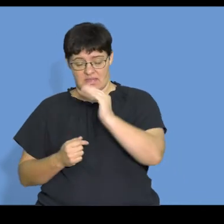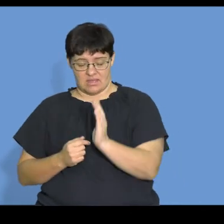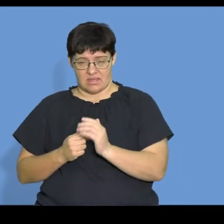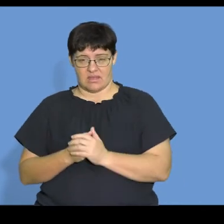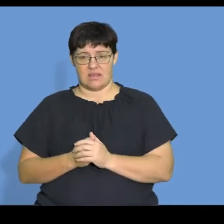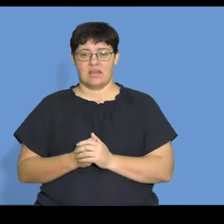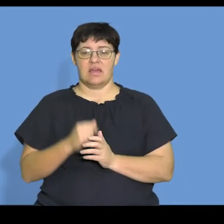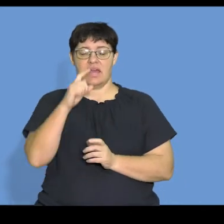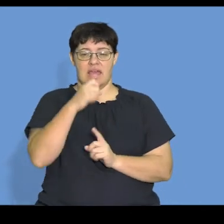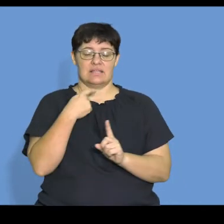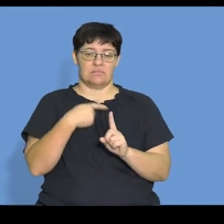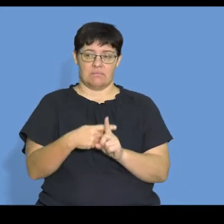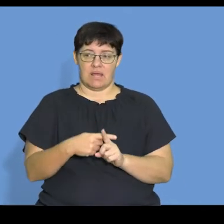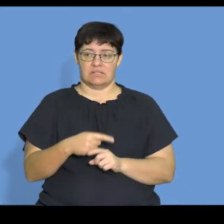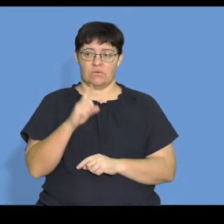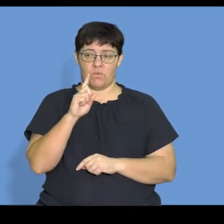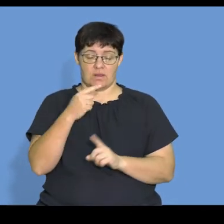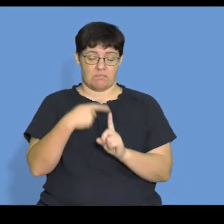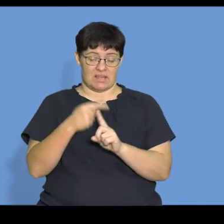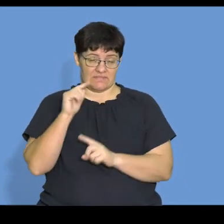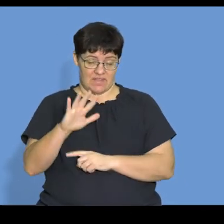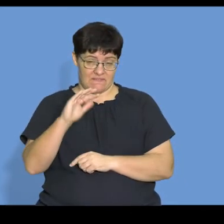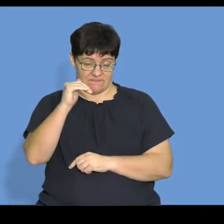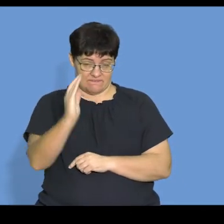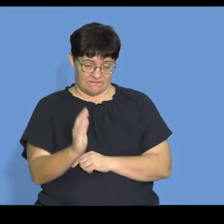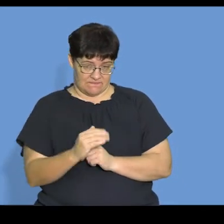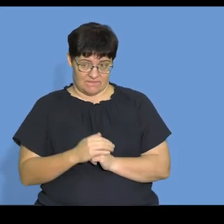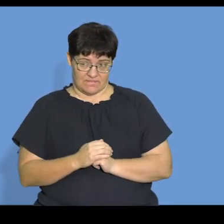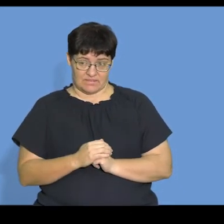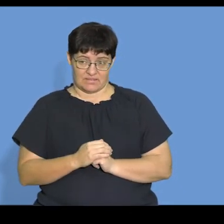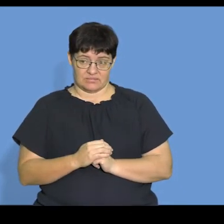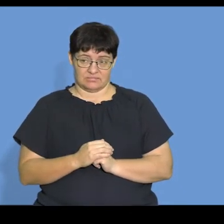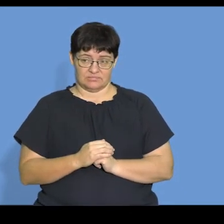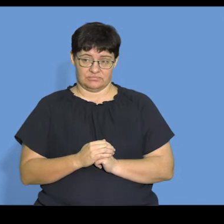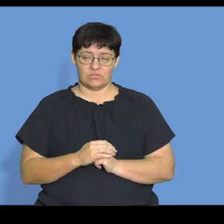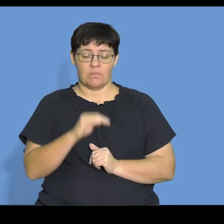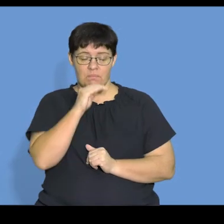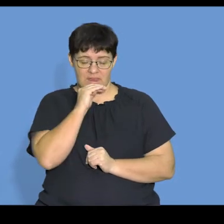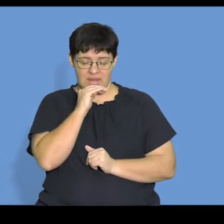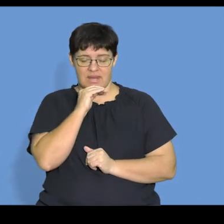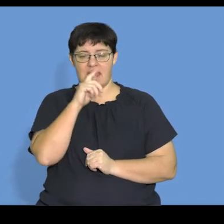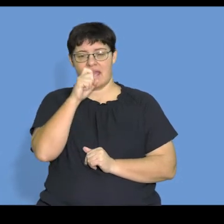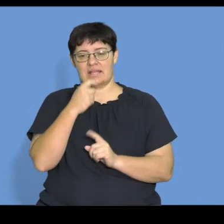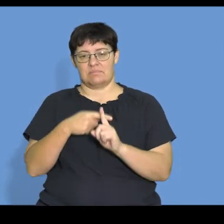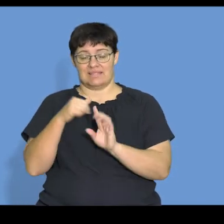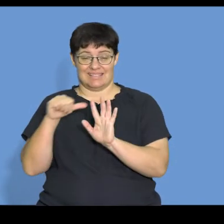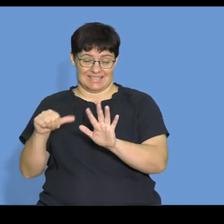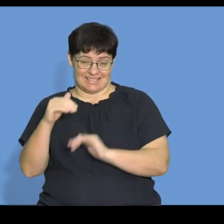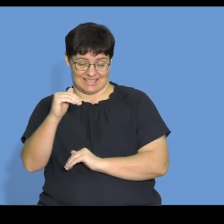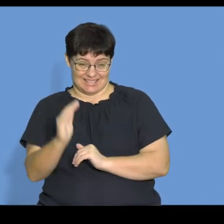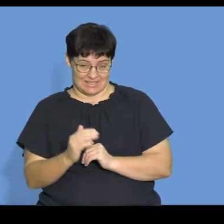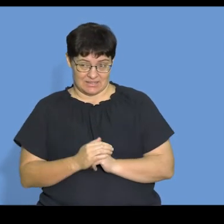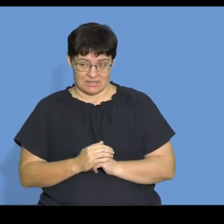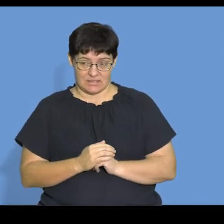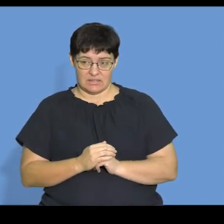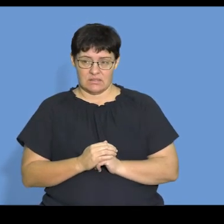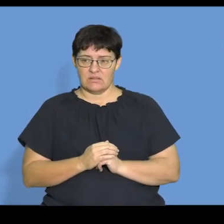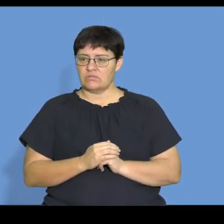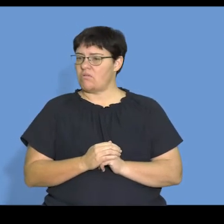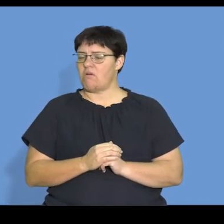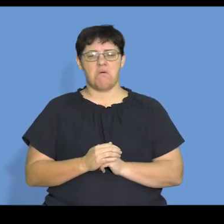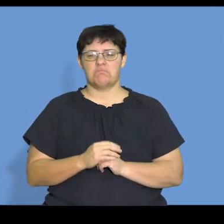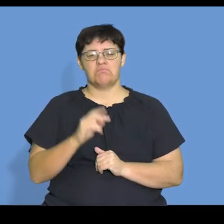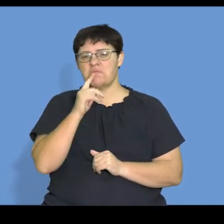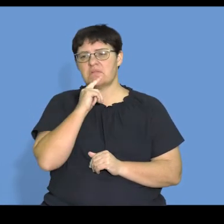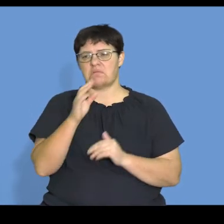be x plus 1 plus 5 will give me x plus 6. then I will close the bracket. I don't